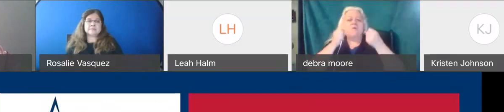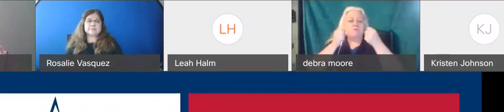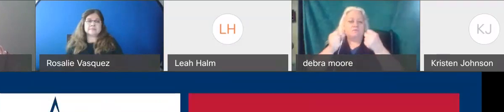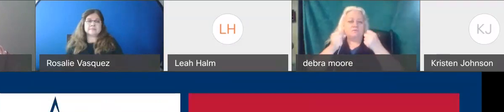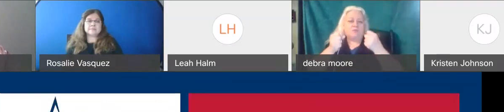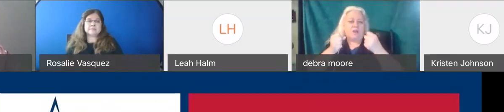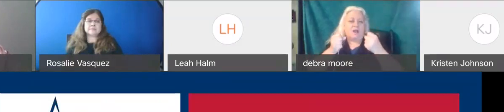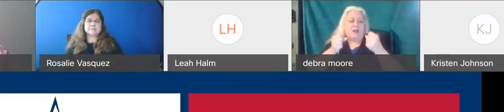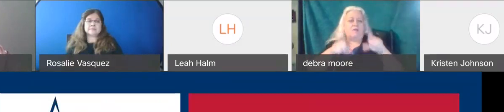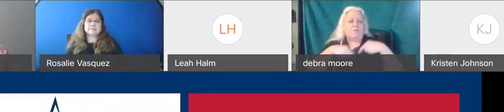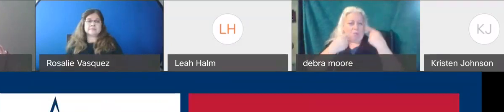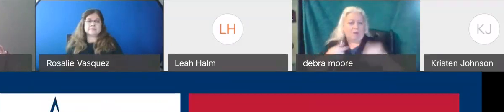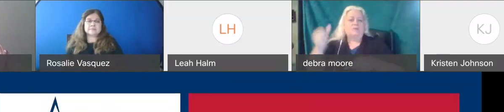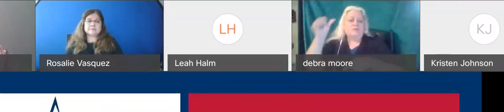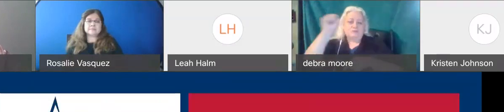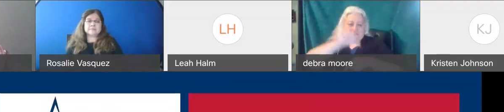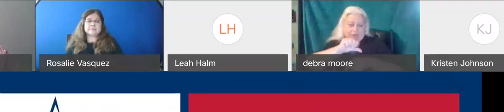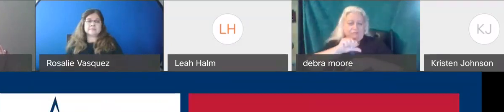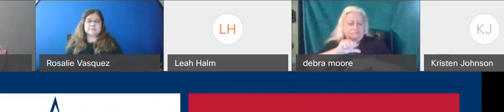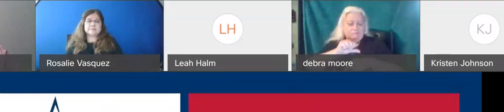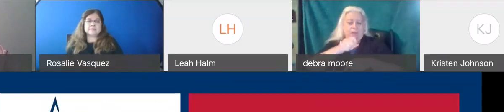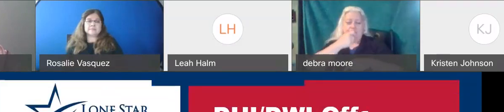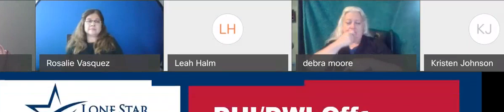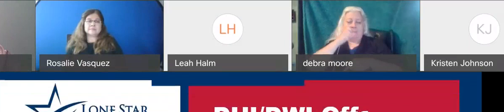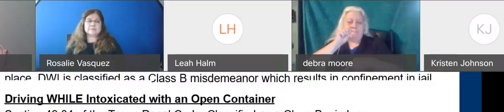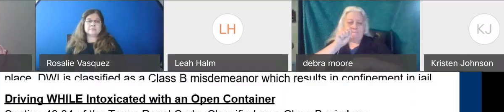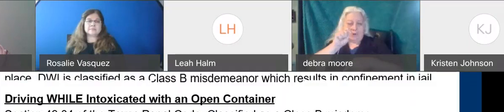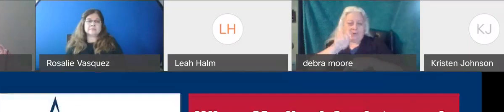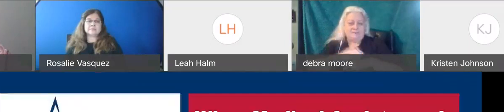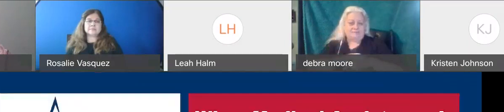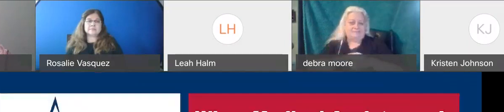to note that there's a zero tolerance for minors in general.